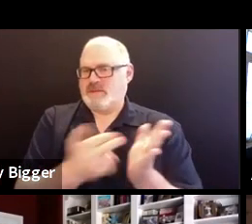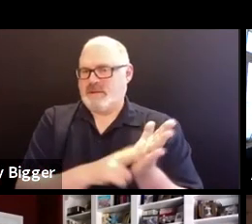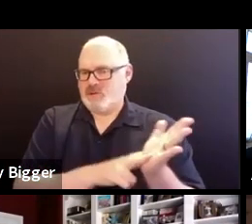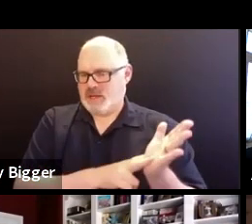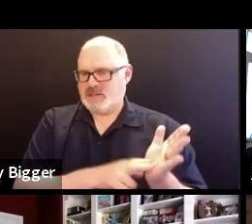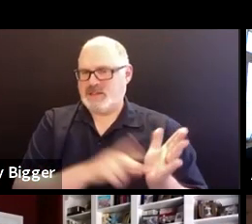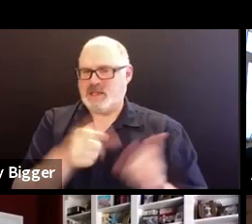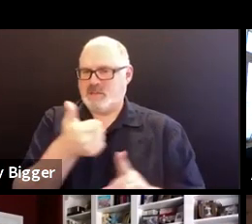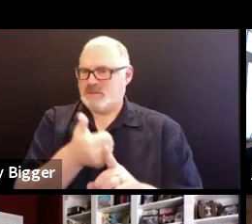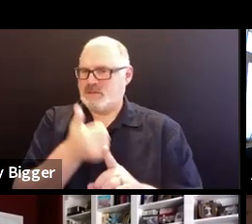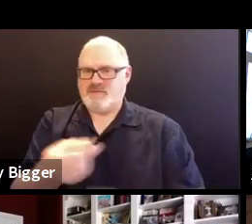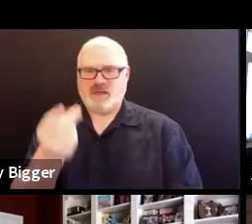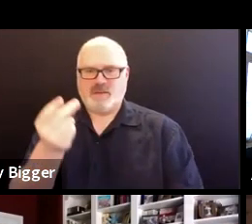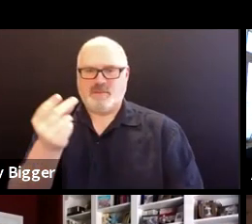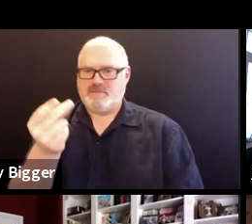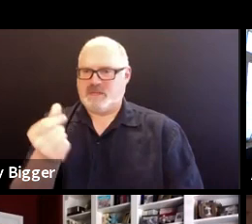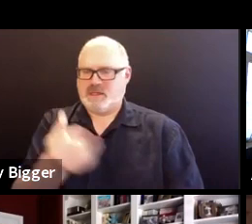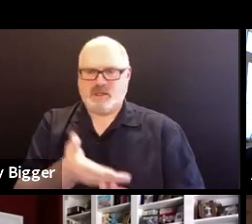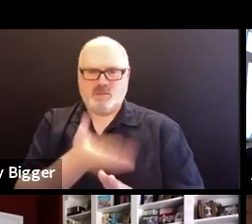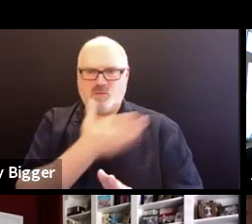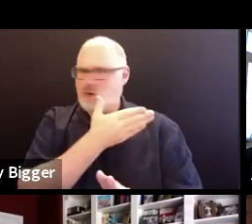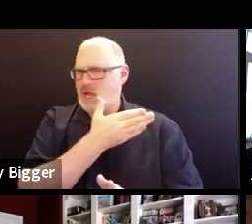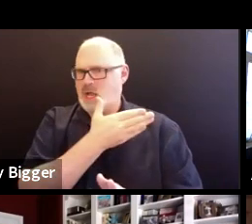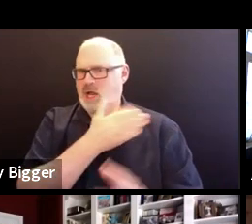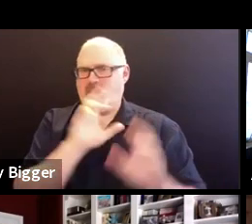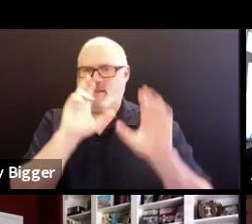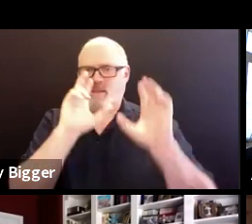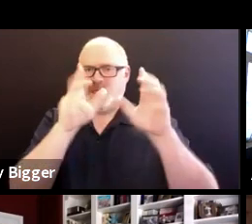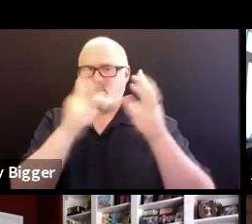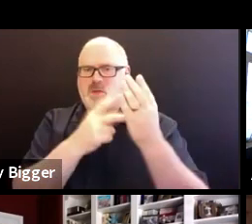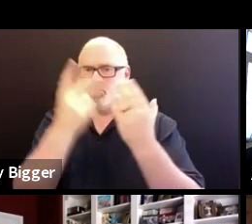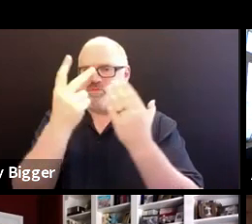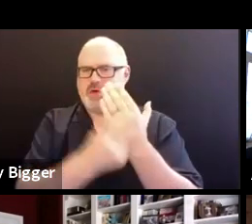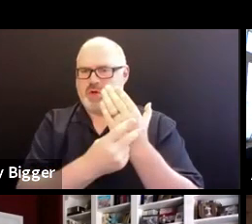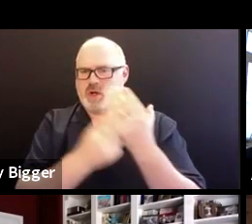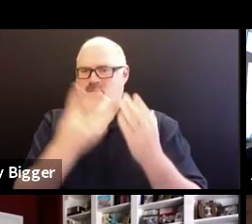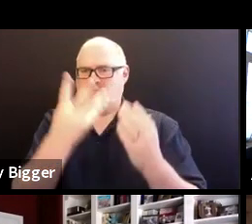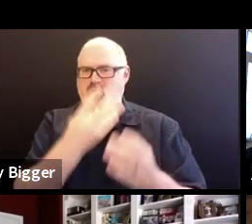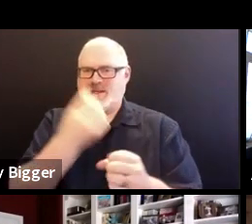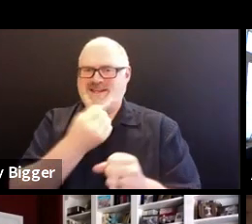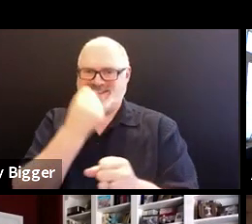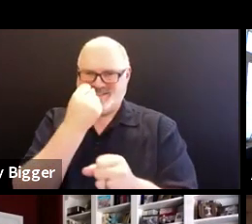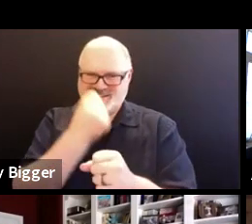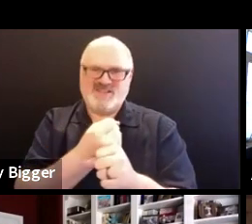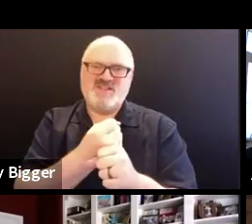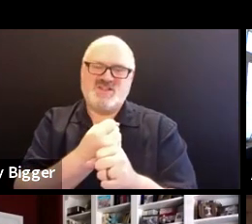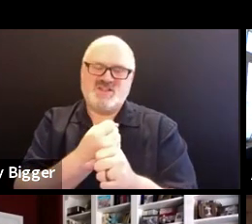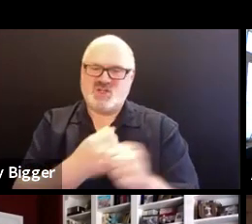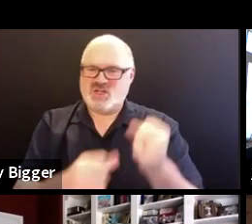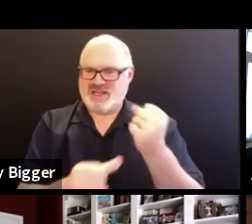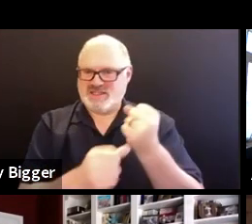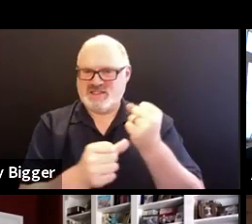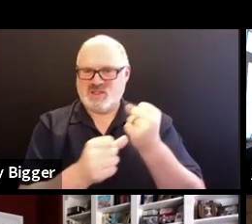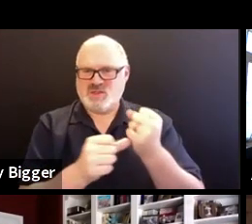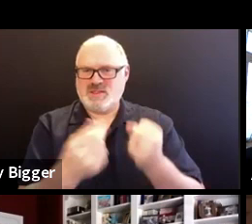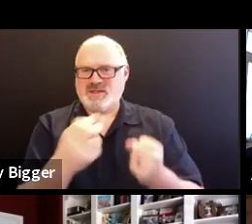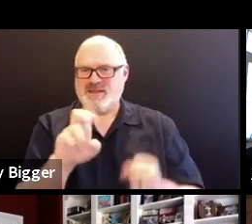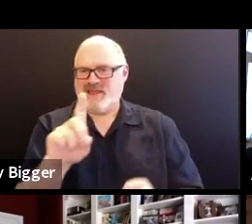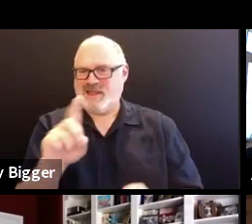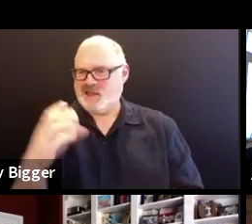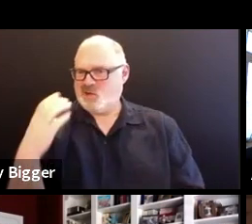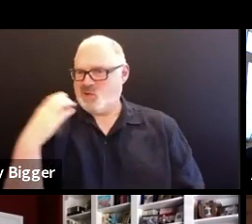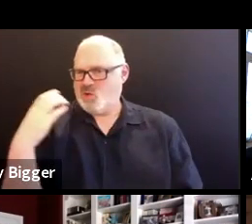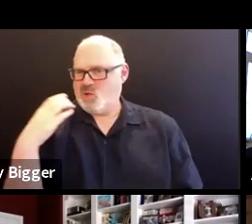was immediately prior the basketball program's 4-year associate head coach,